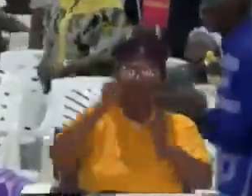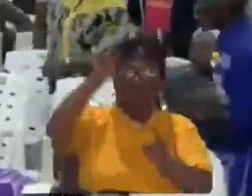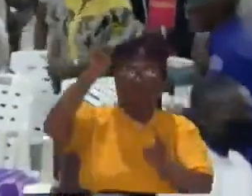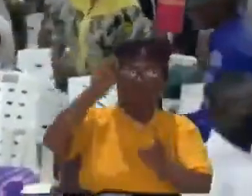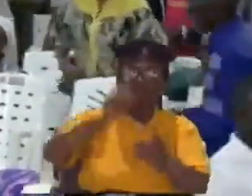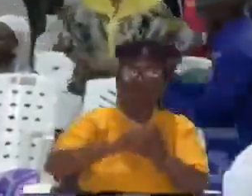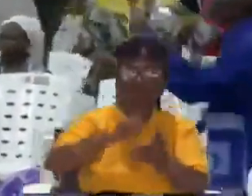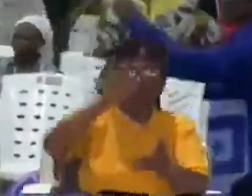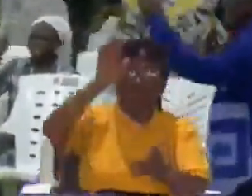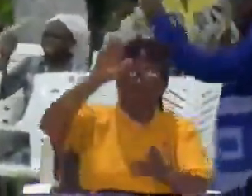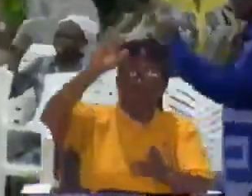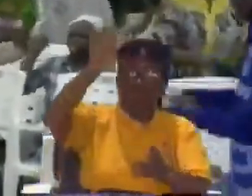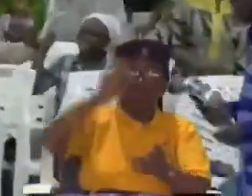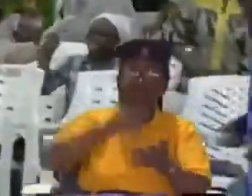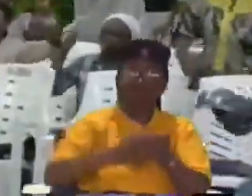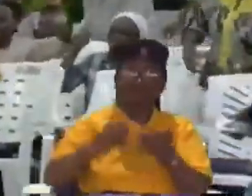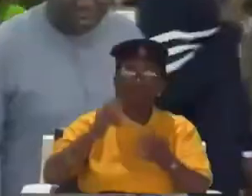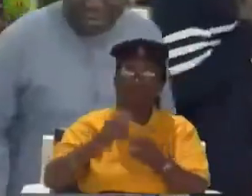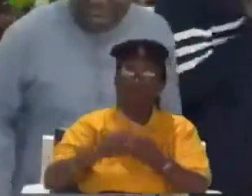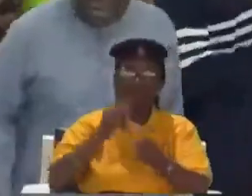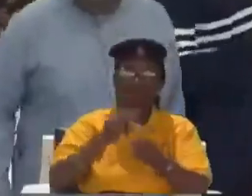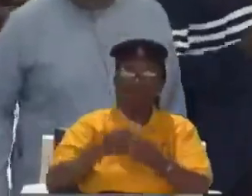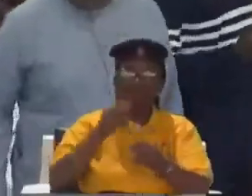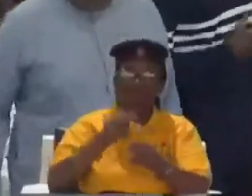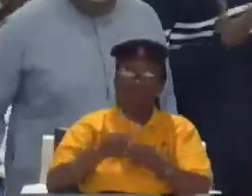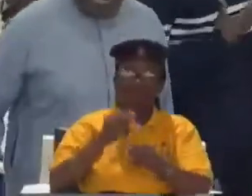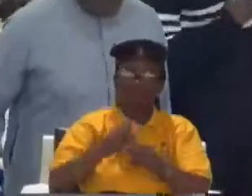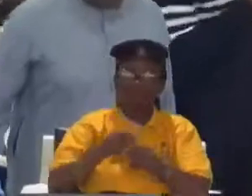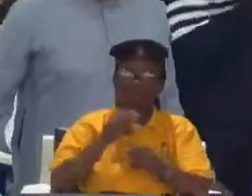holy name.